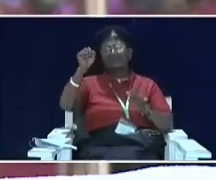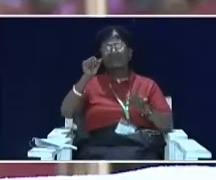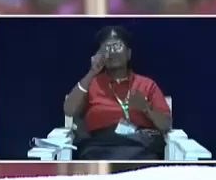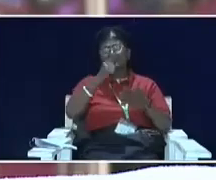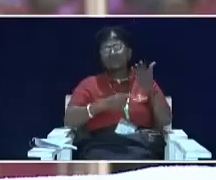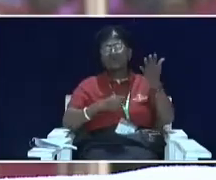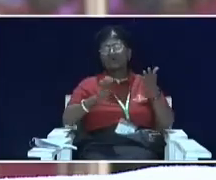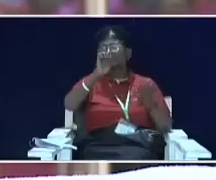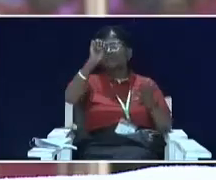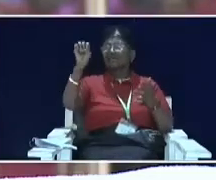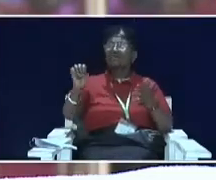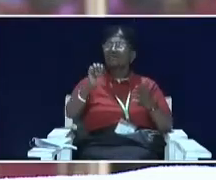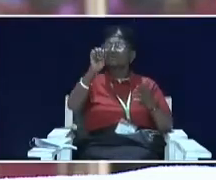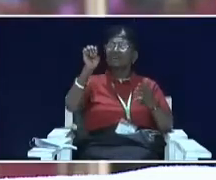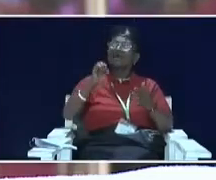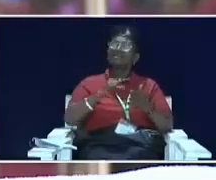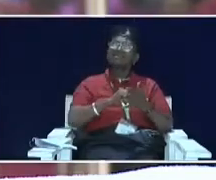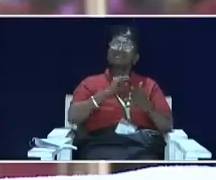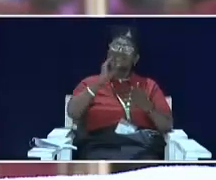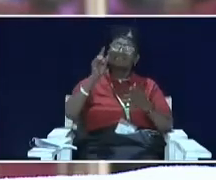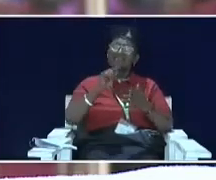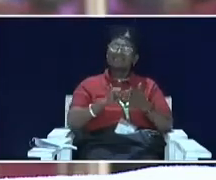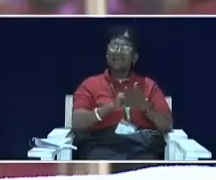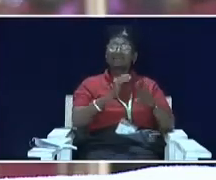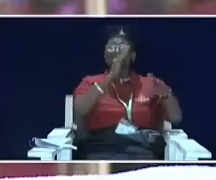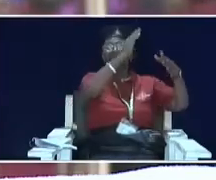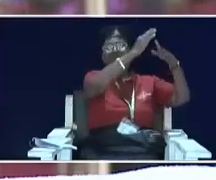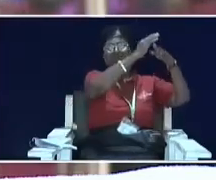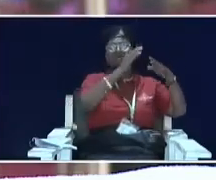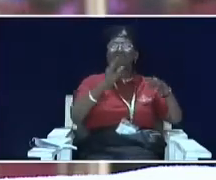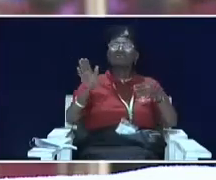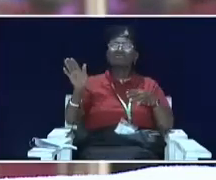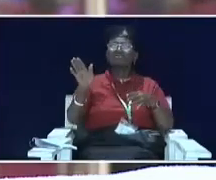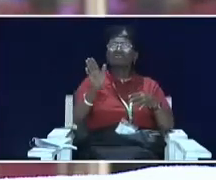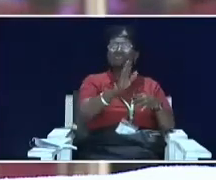Whatever it is that is blocking your access to God,